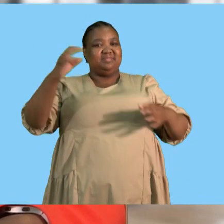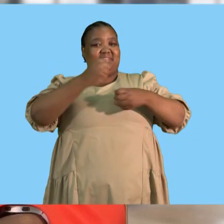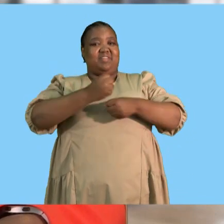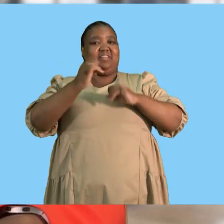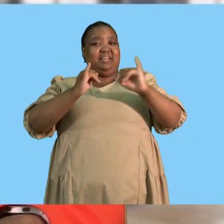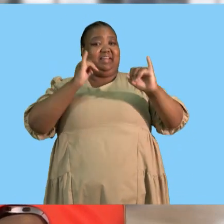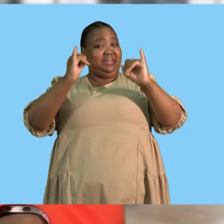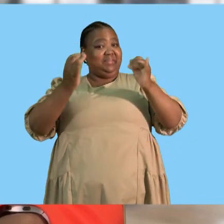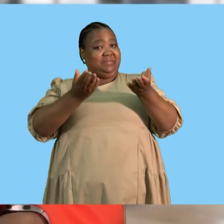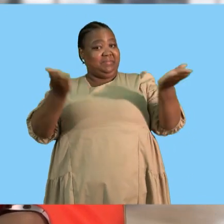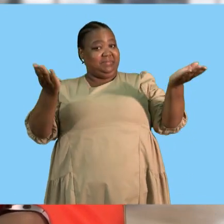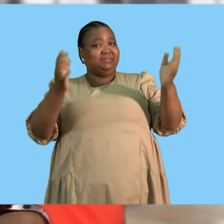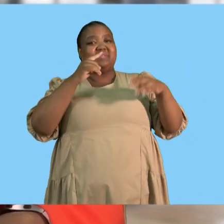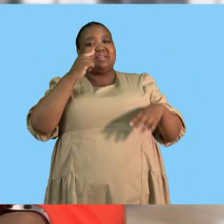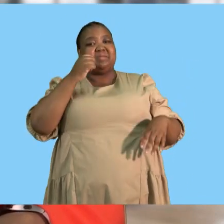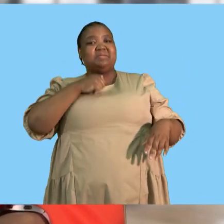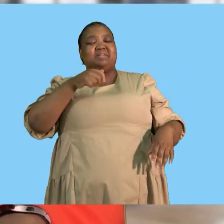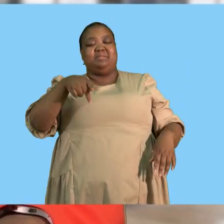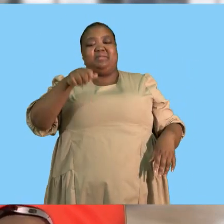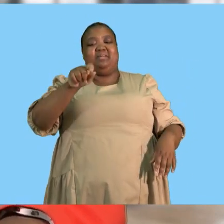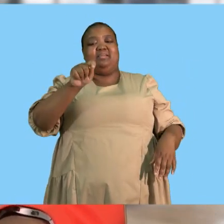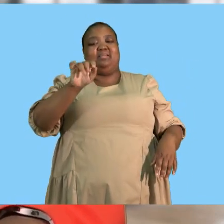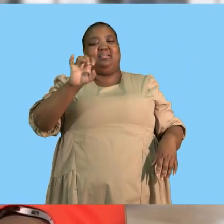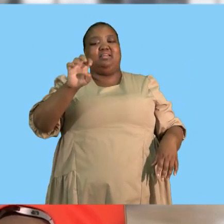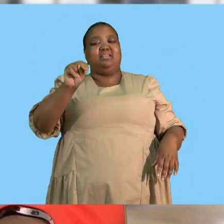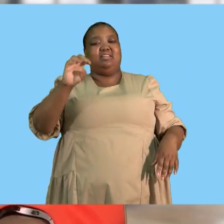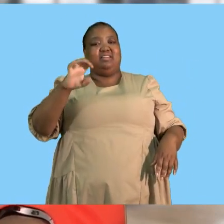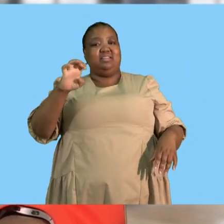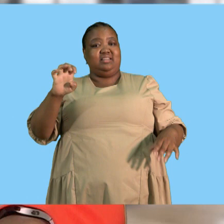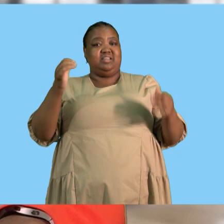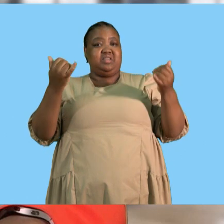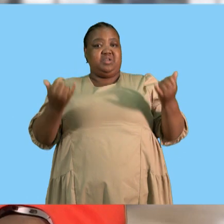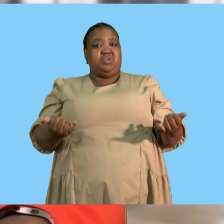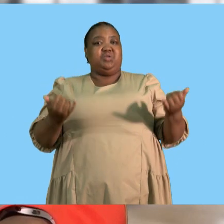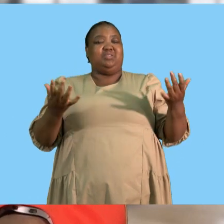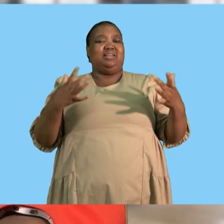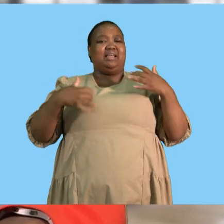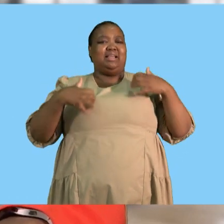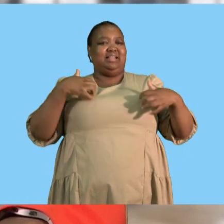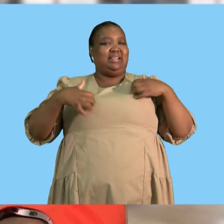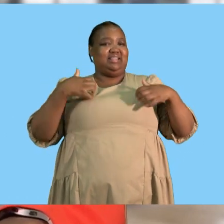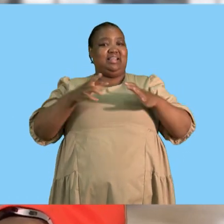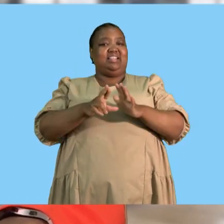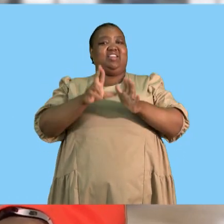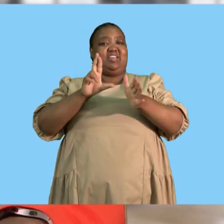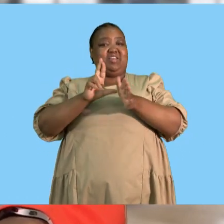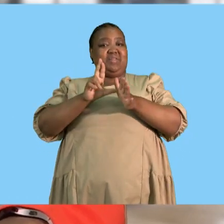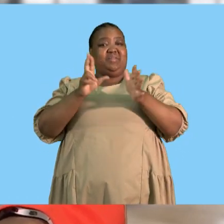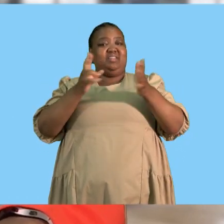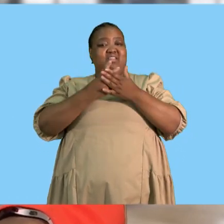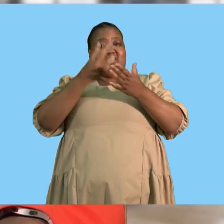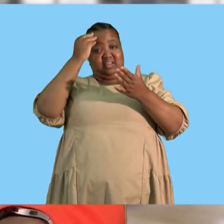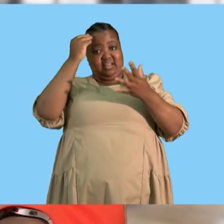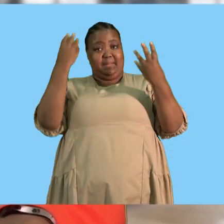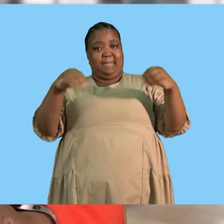Good day, grade 11s. My name is Patience Ngobeni, and I will be taking you through today's exciting revision lesson